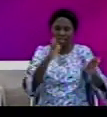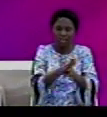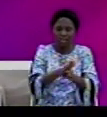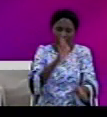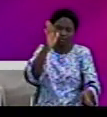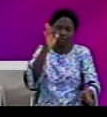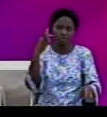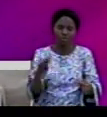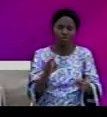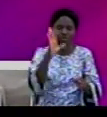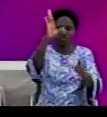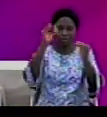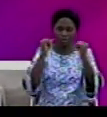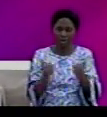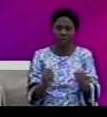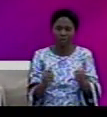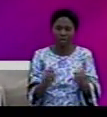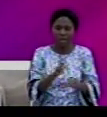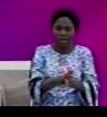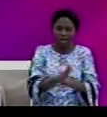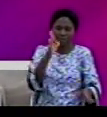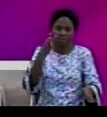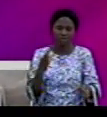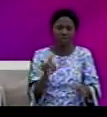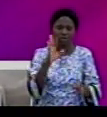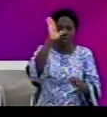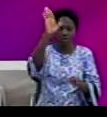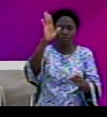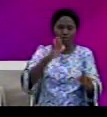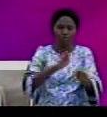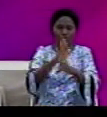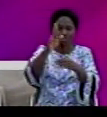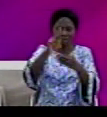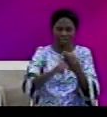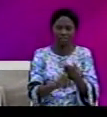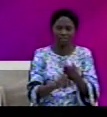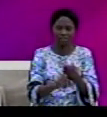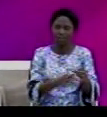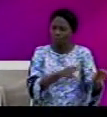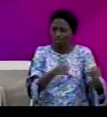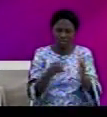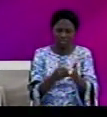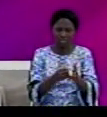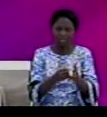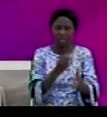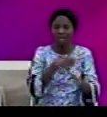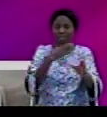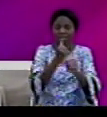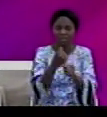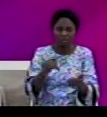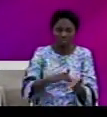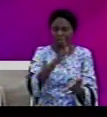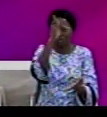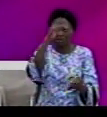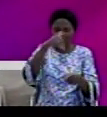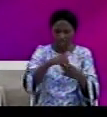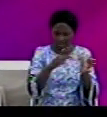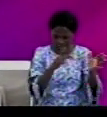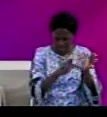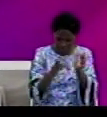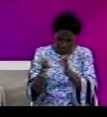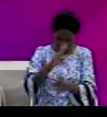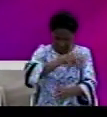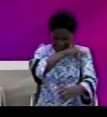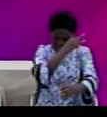Explosion of your power. Explosion of your fullness. Do it and take the glory. In Jesus' mighty